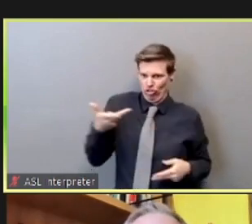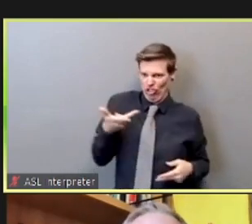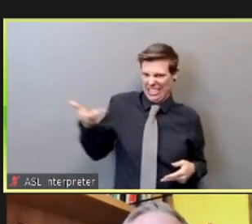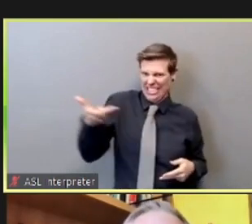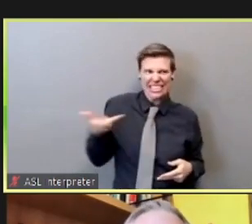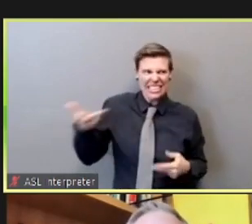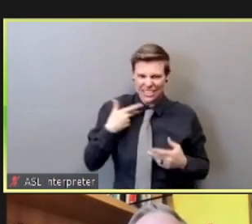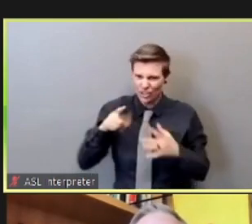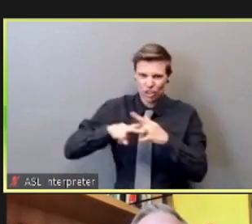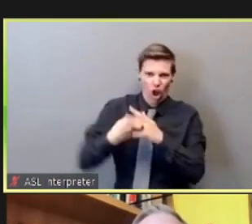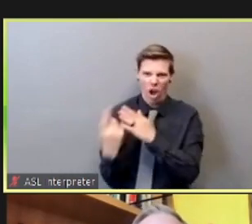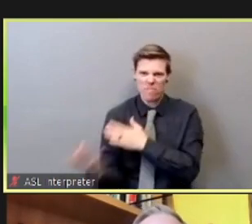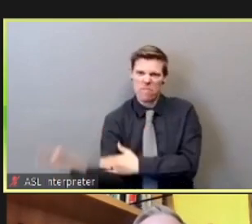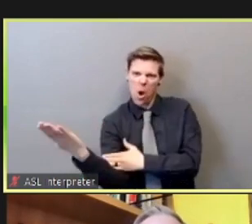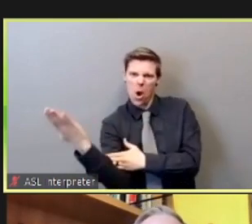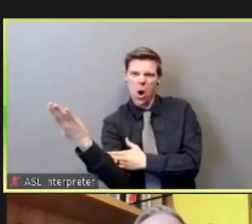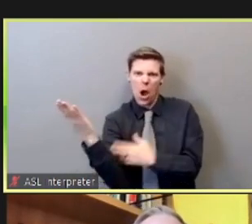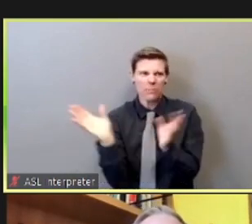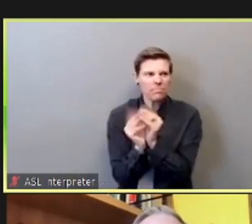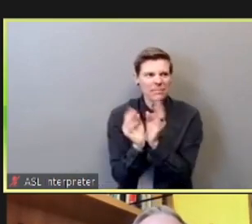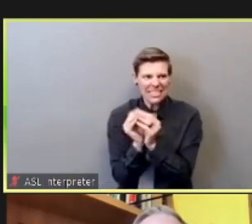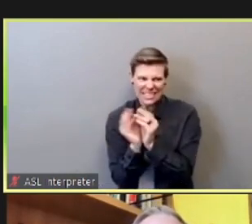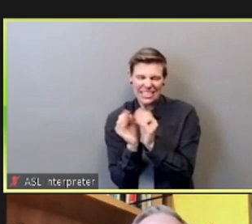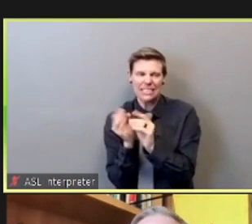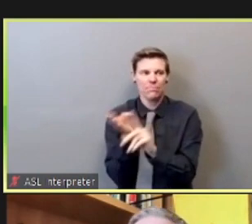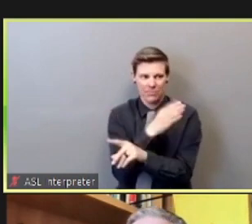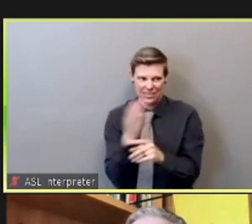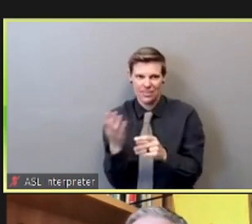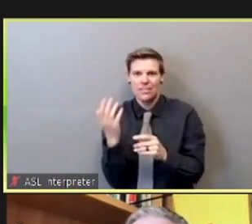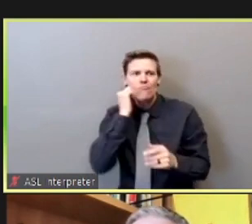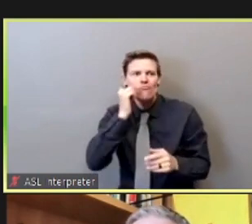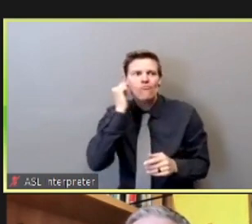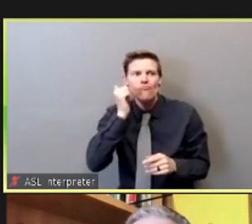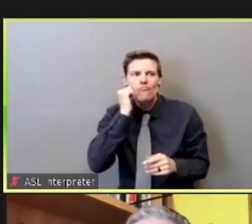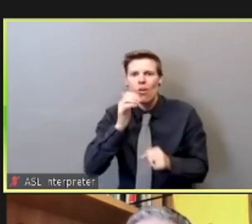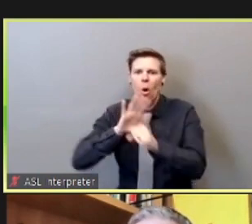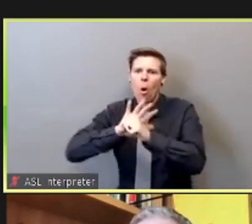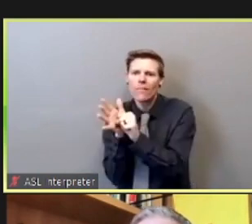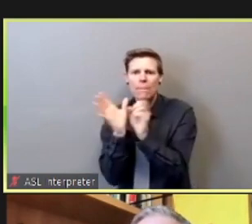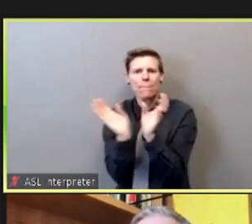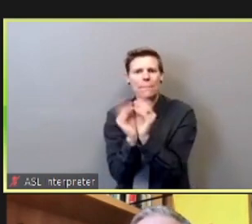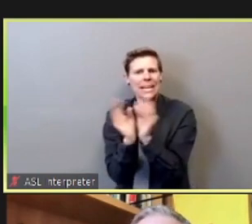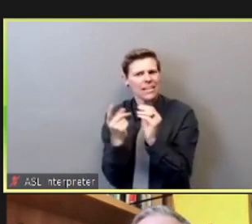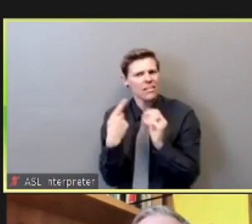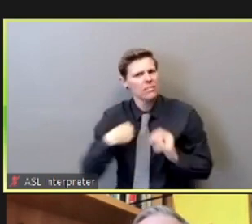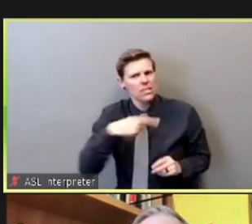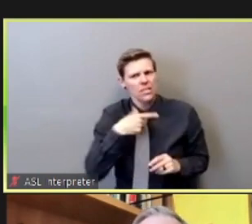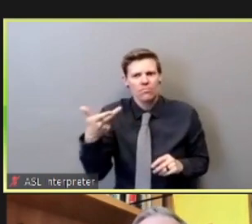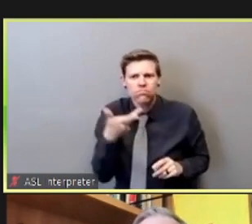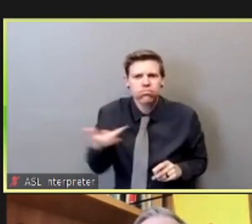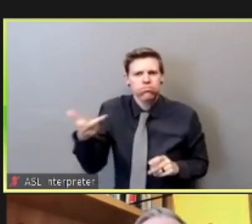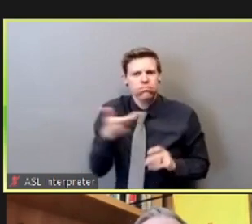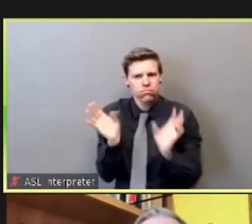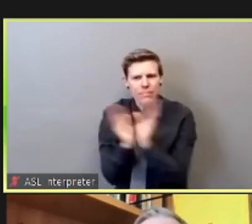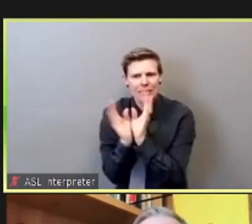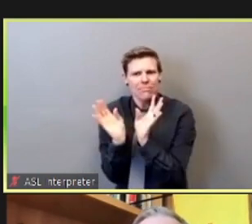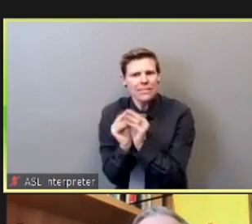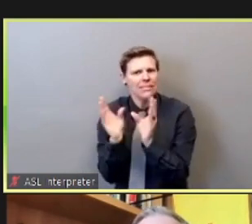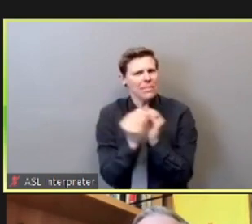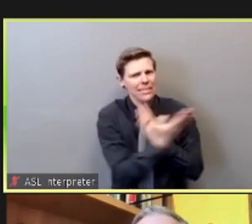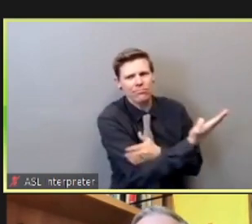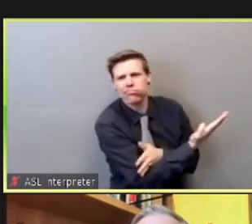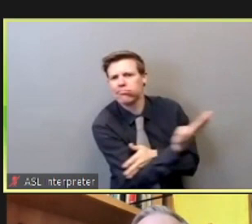of us have a meeting before that, but our daily COVID meeting, and I couldn't ask for two better partners. I really agree